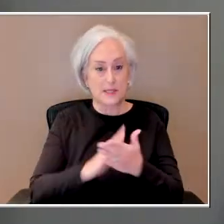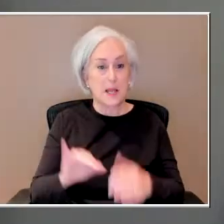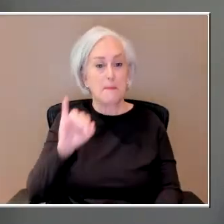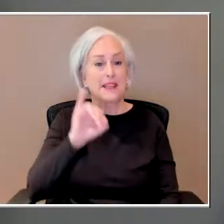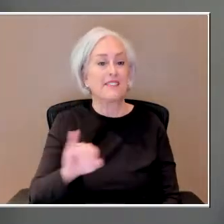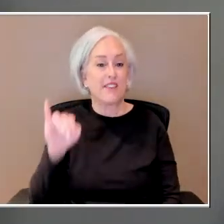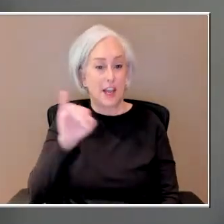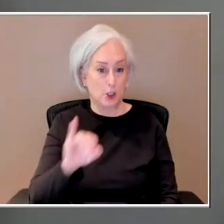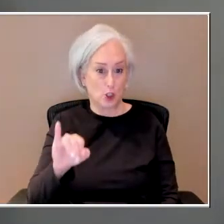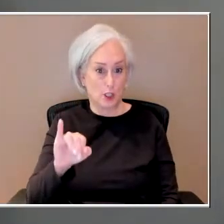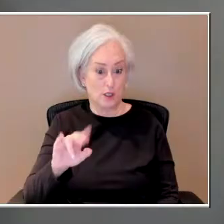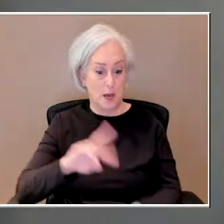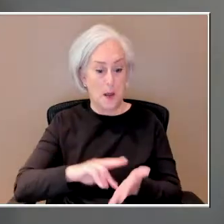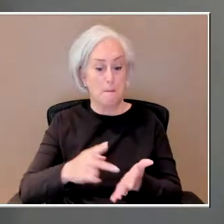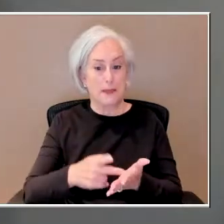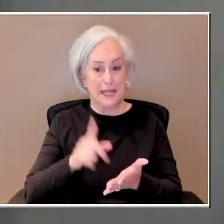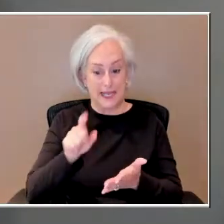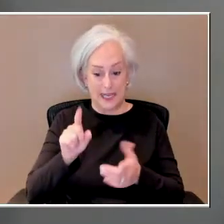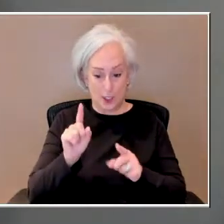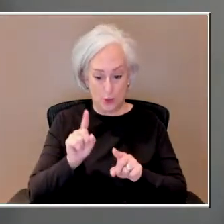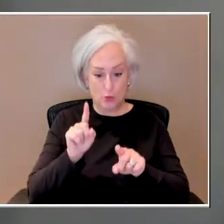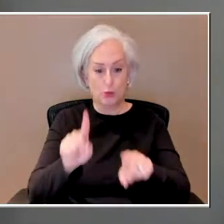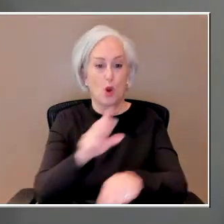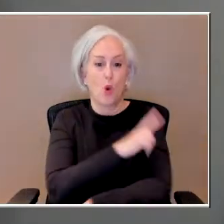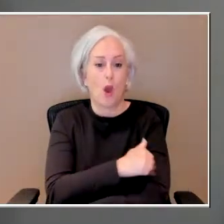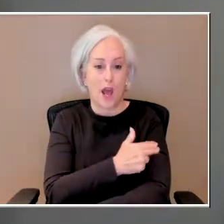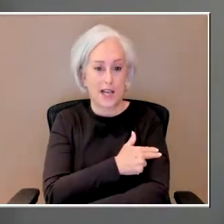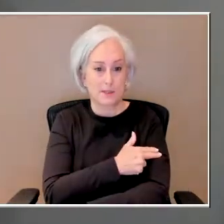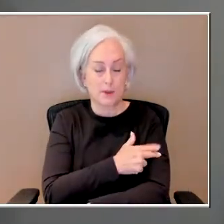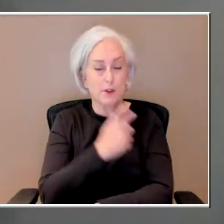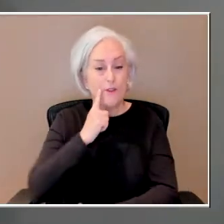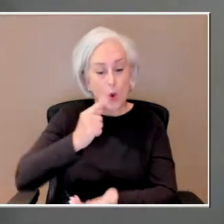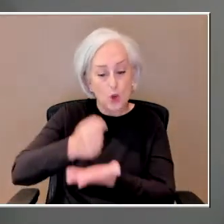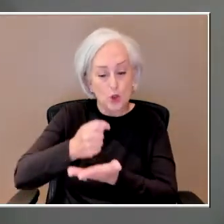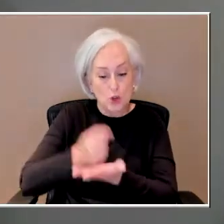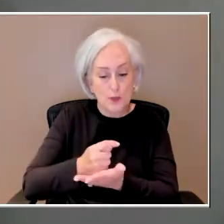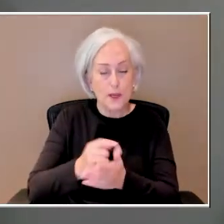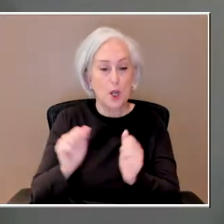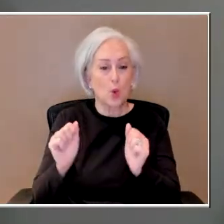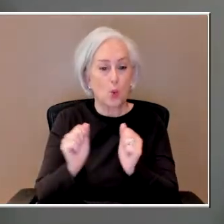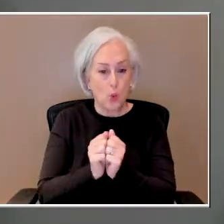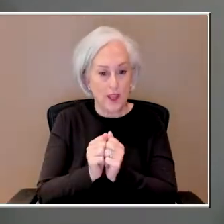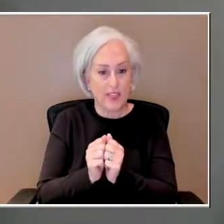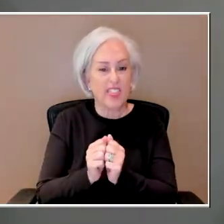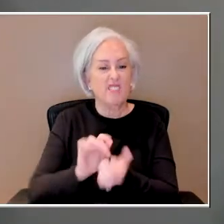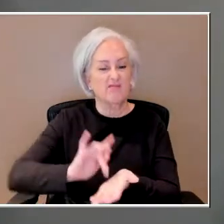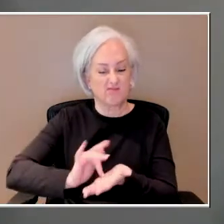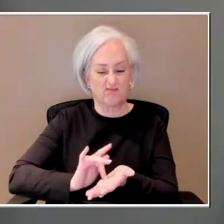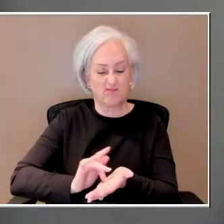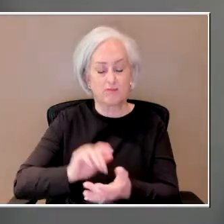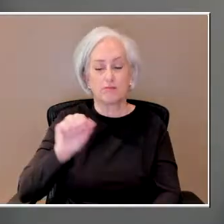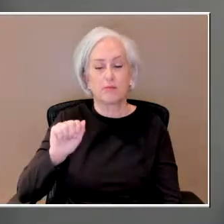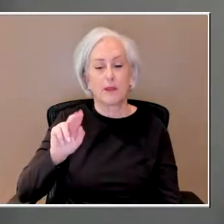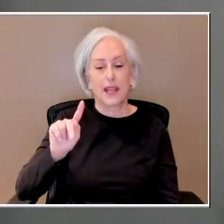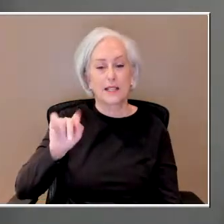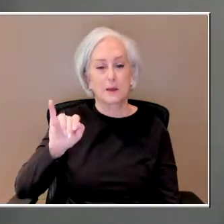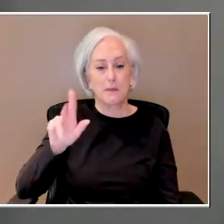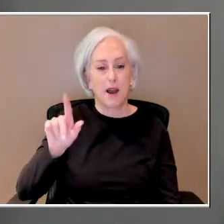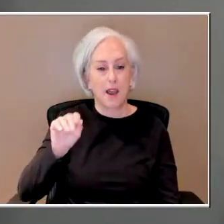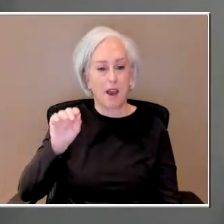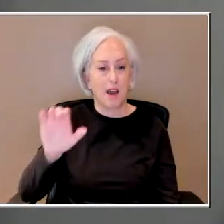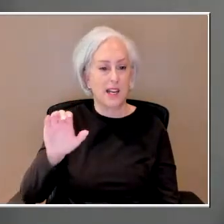the hospital to get it treated with the antibiotics. We were there for a short time, I think like 4 or 5